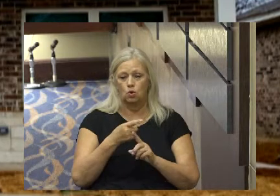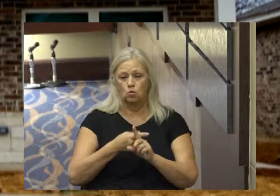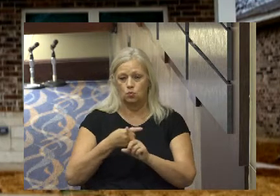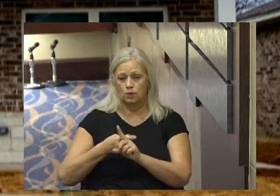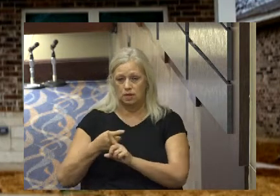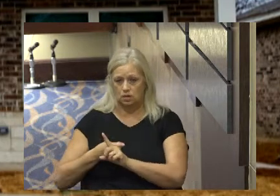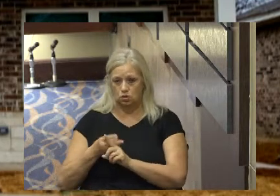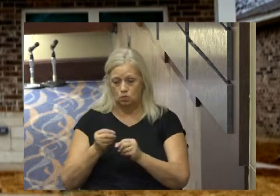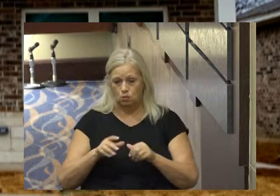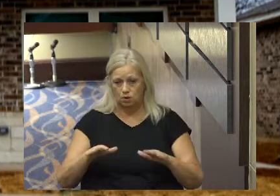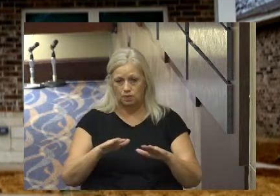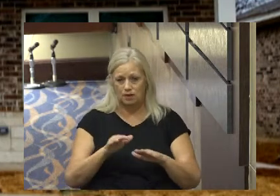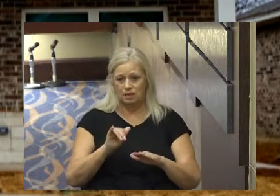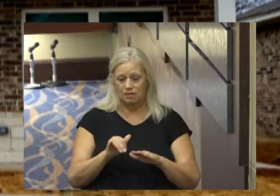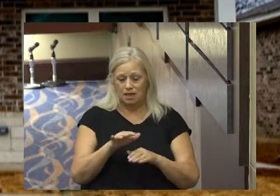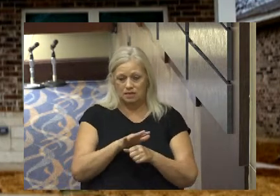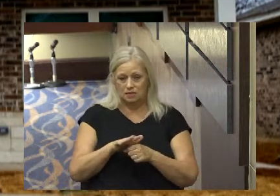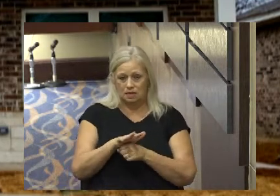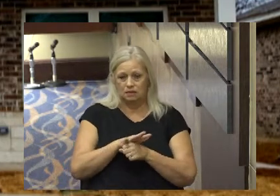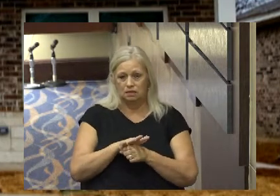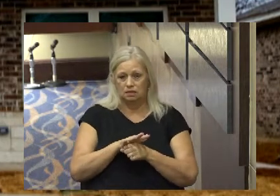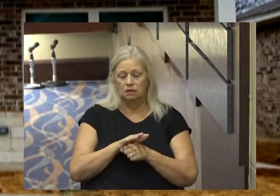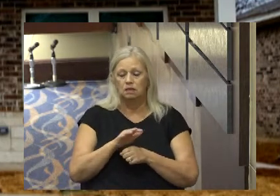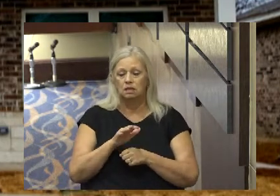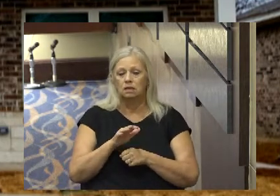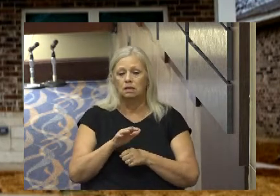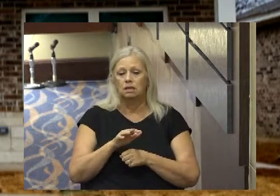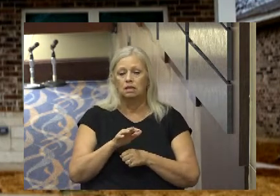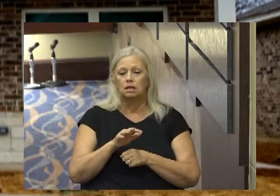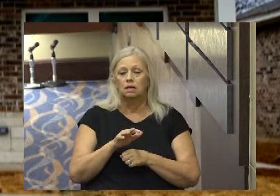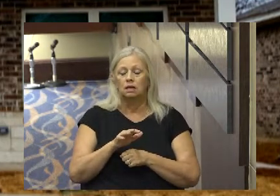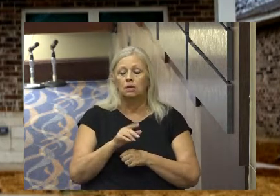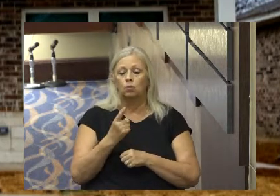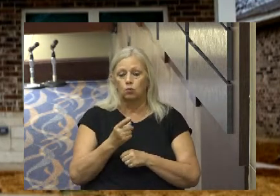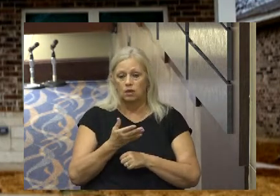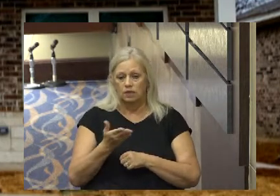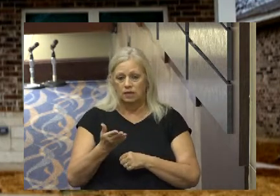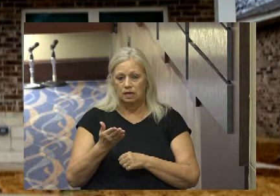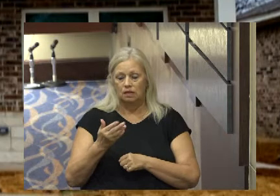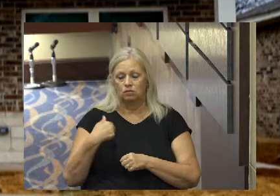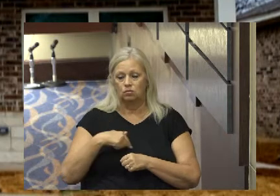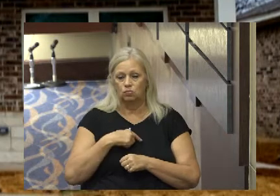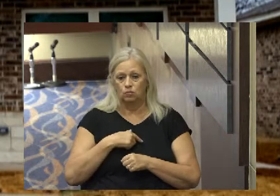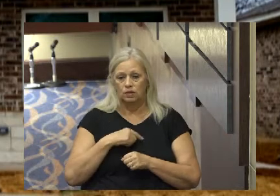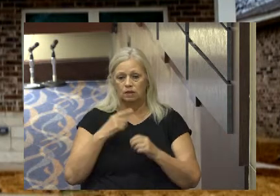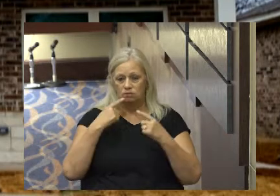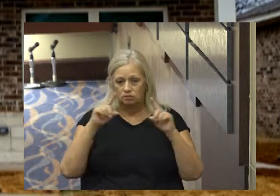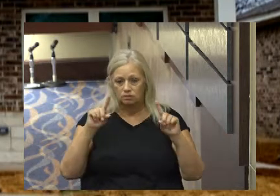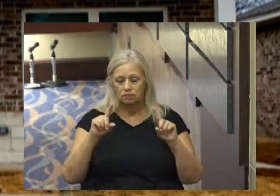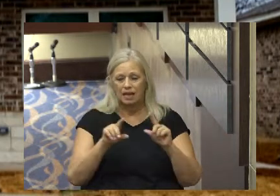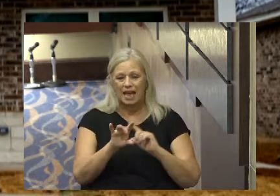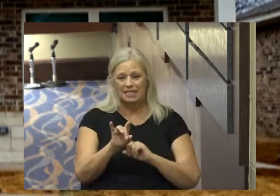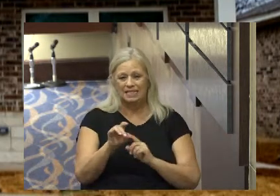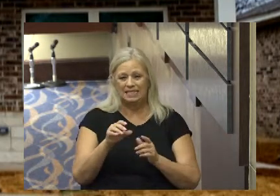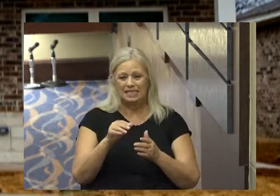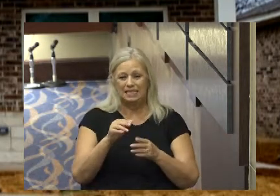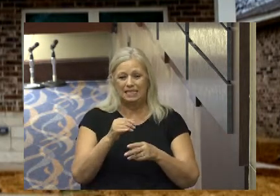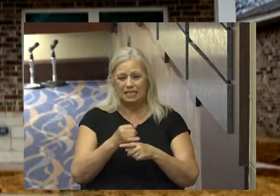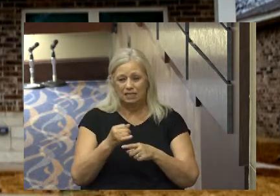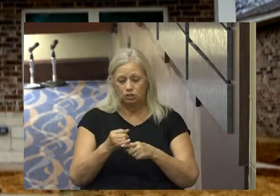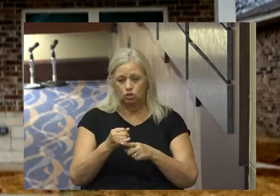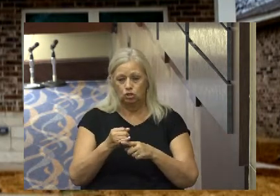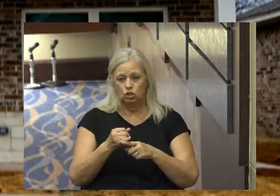at that site. One of the things we also accomplished here was we put in an 18-inch sewer line that helped relieve some